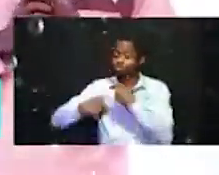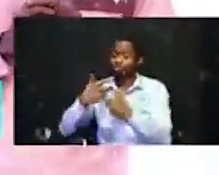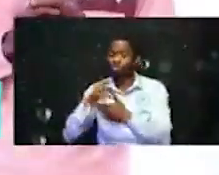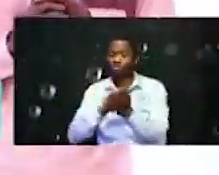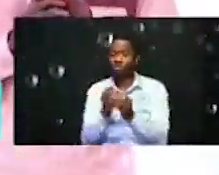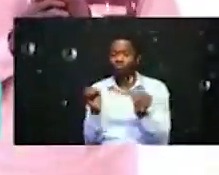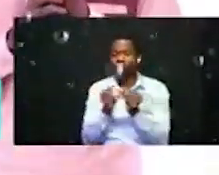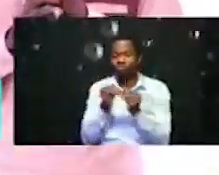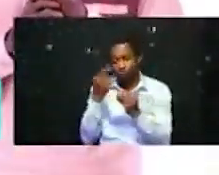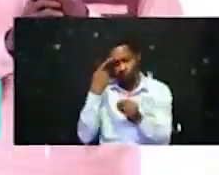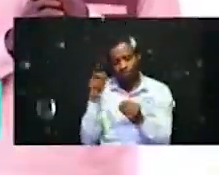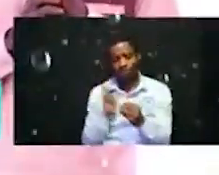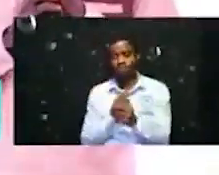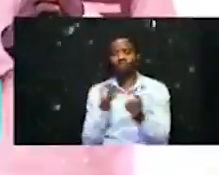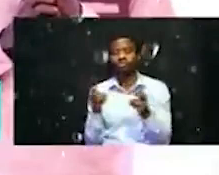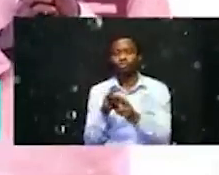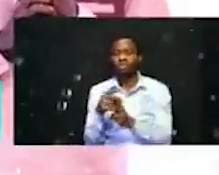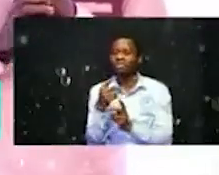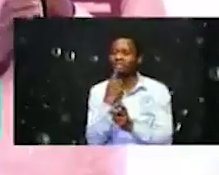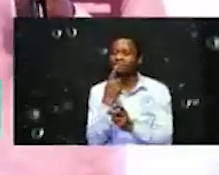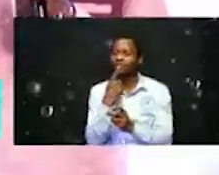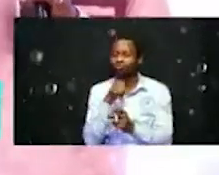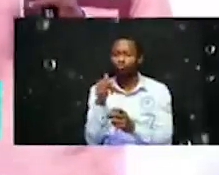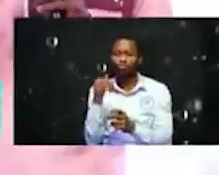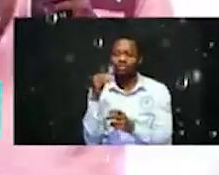to shine our lips from telling lies and evil,